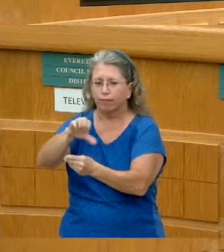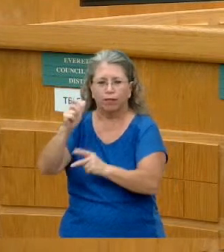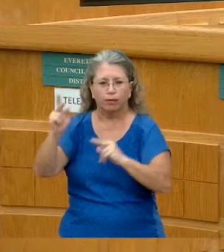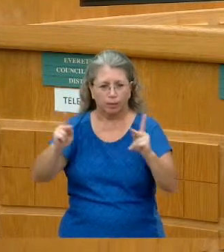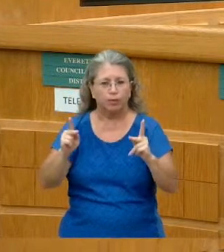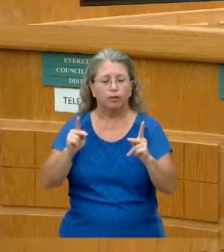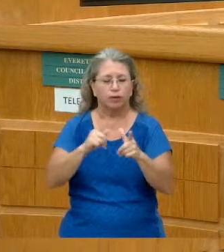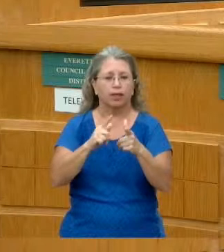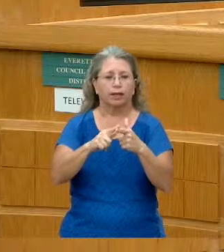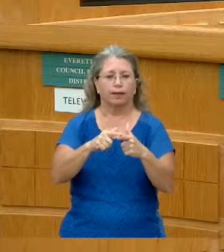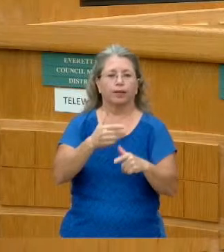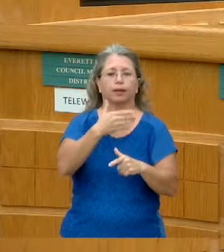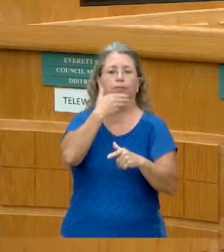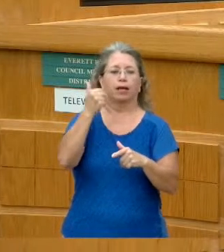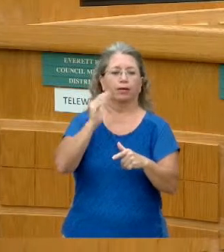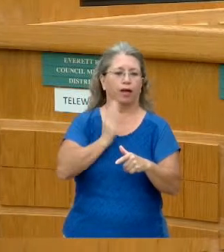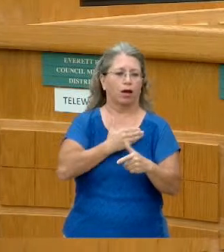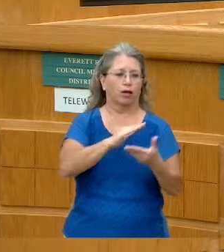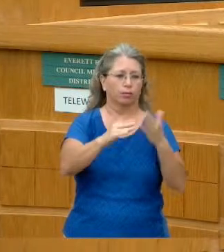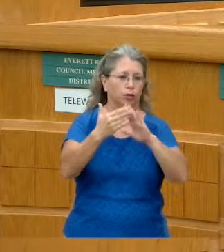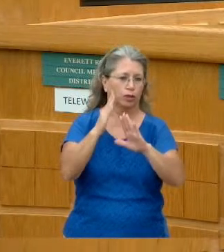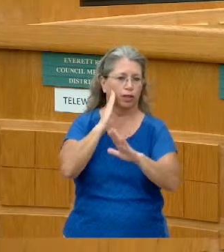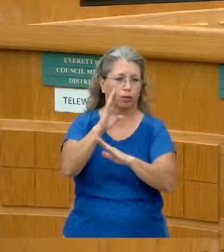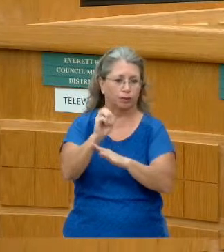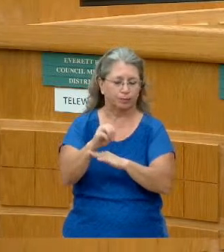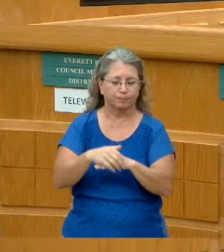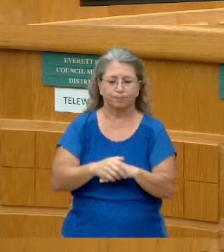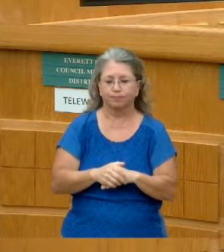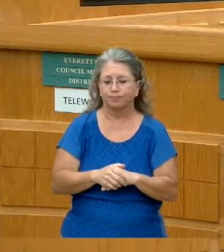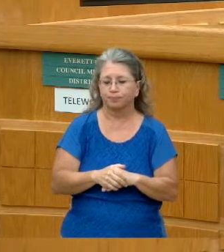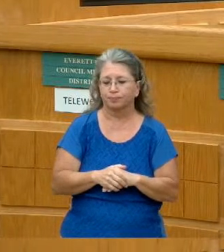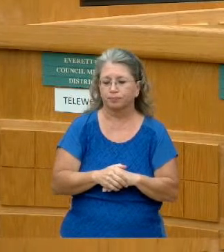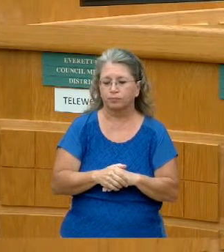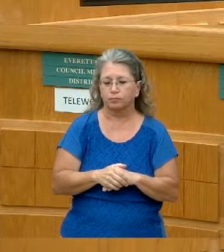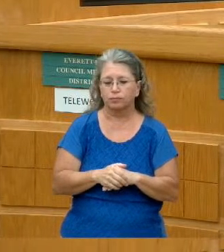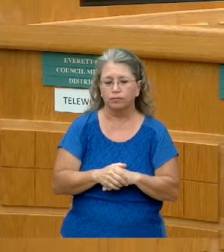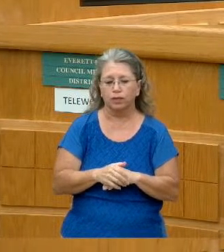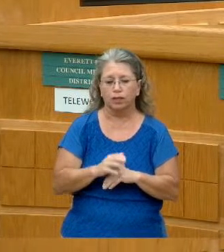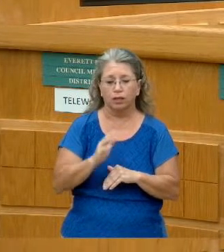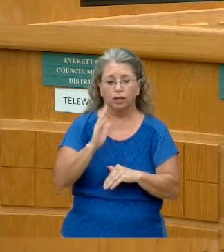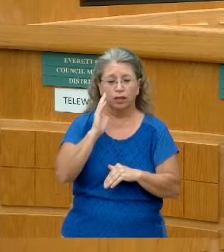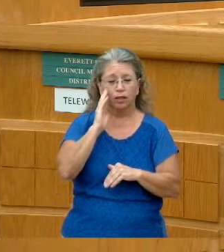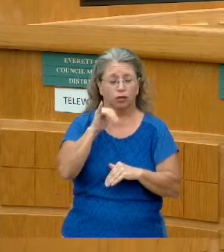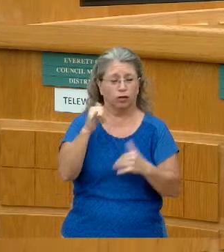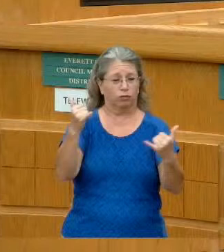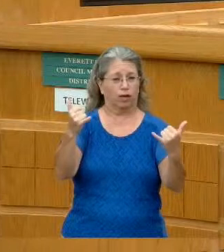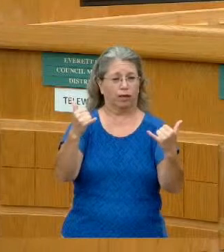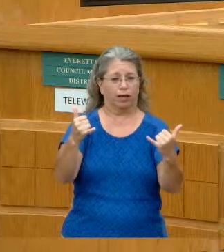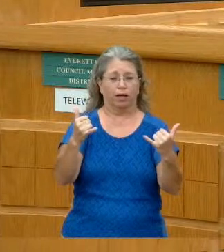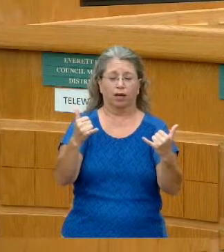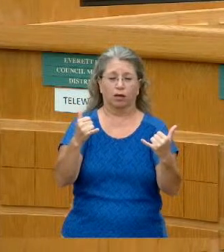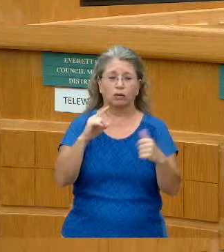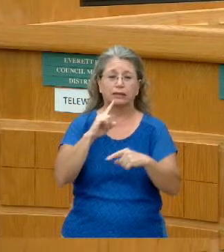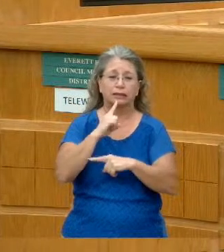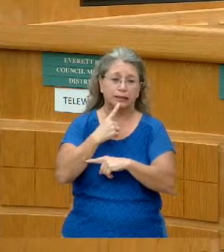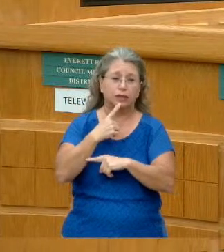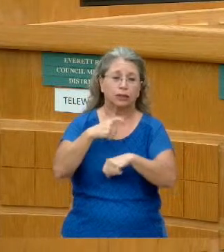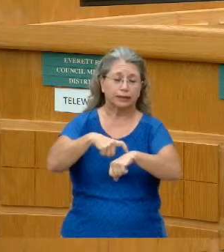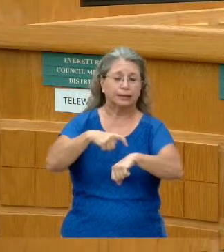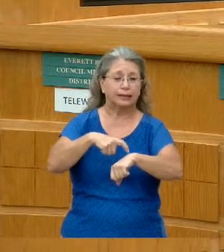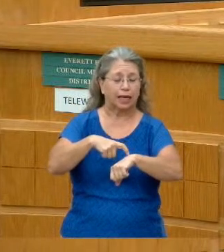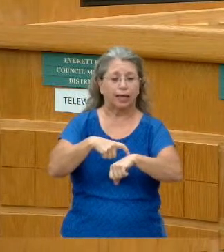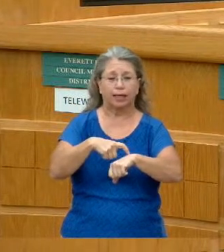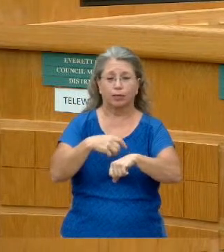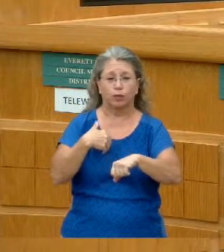the better the community will be. We know that right now we're in a critical time in terms of new cases. Deaths